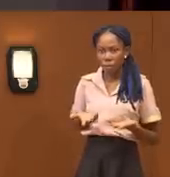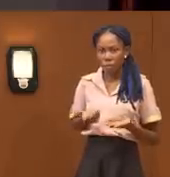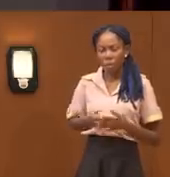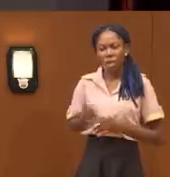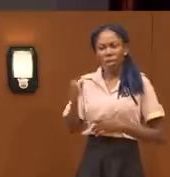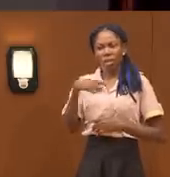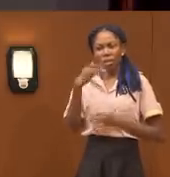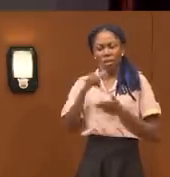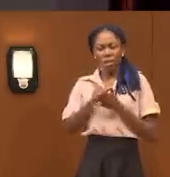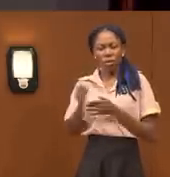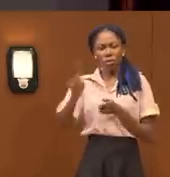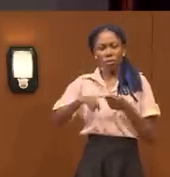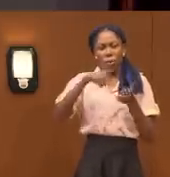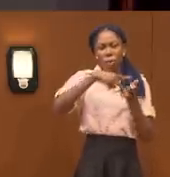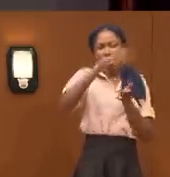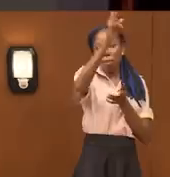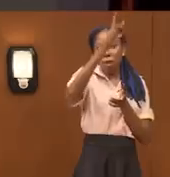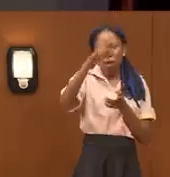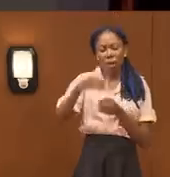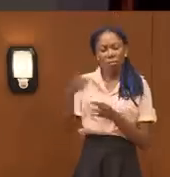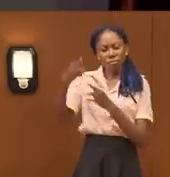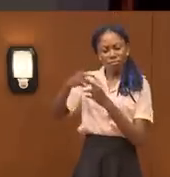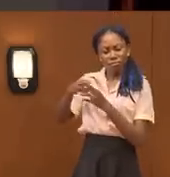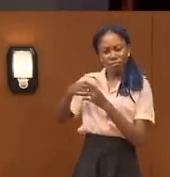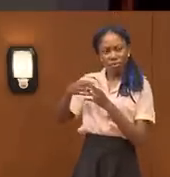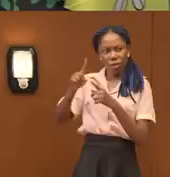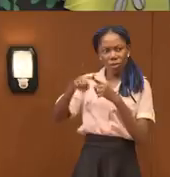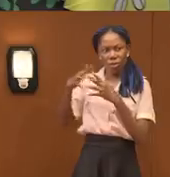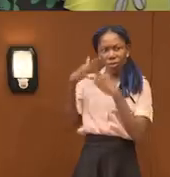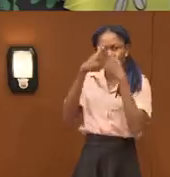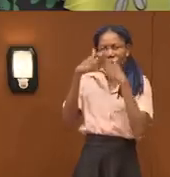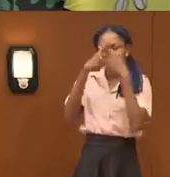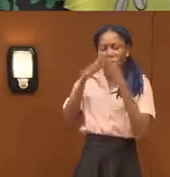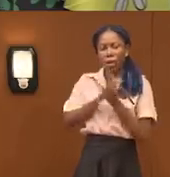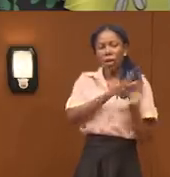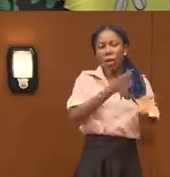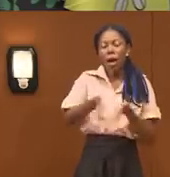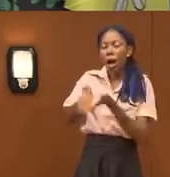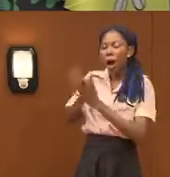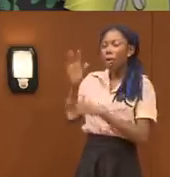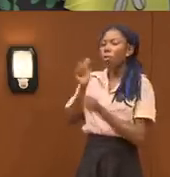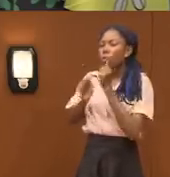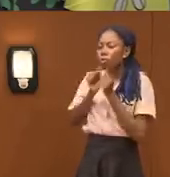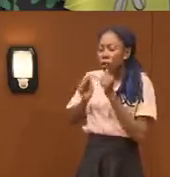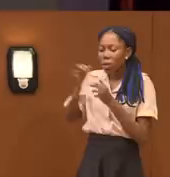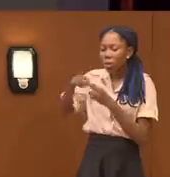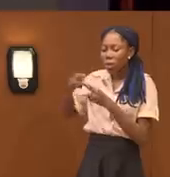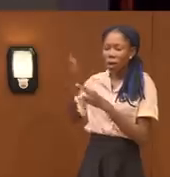they for me, I know that I did Nigeria now. How can I pay the money as a broad will pay? The last rent you paid is for which period?